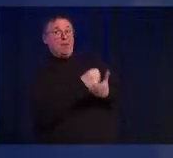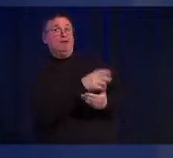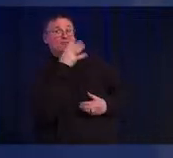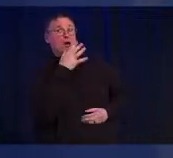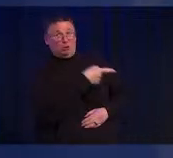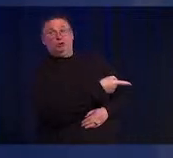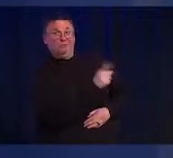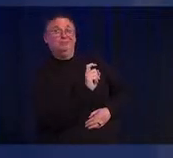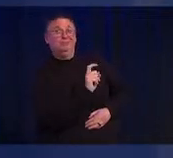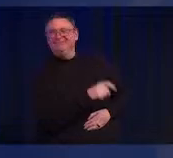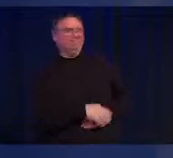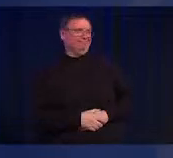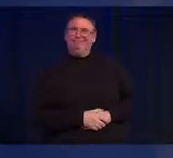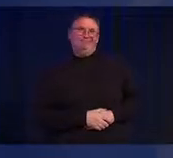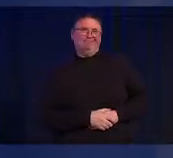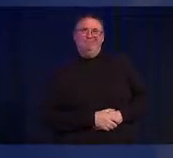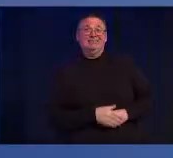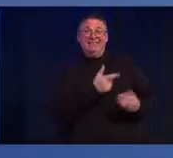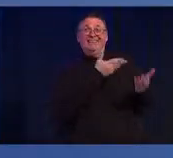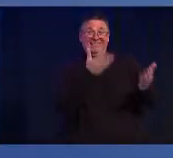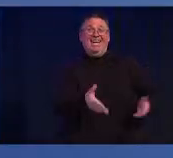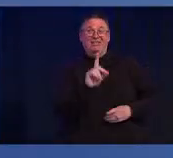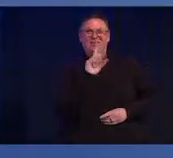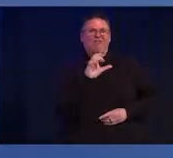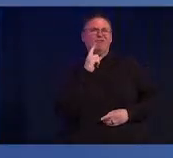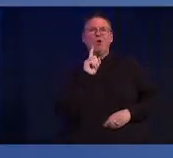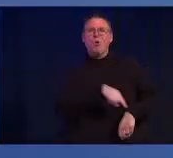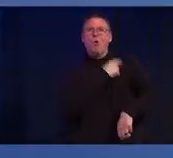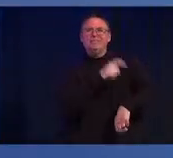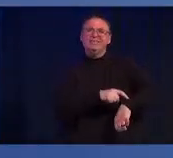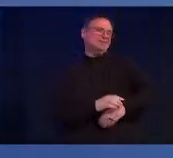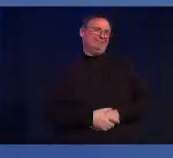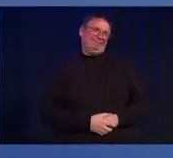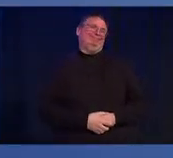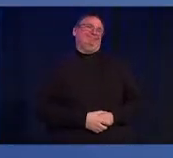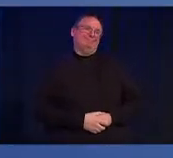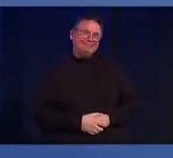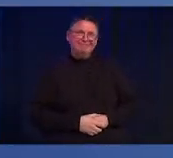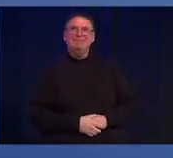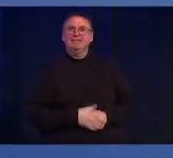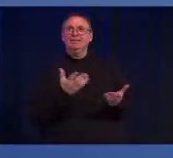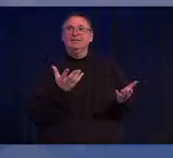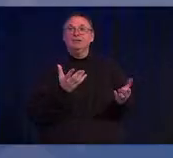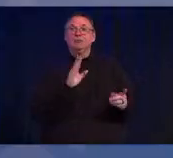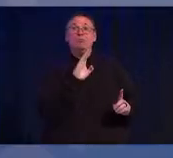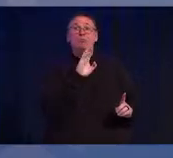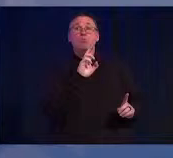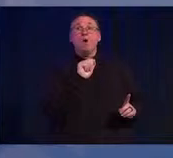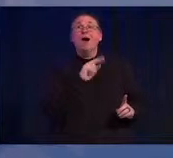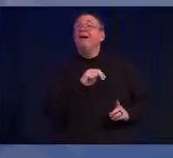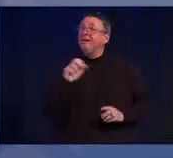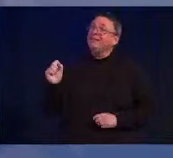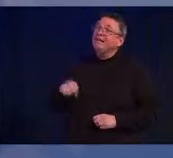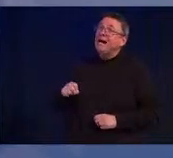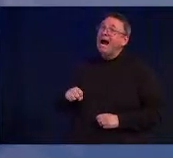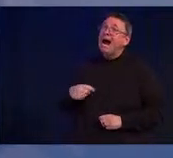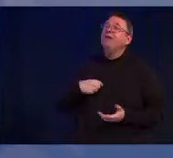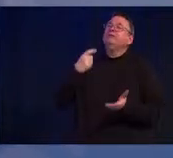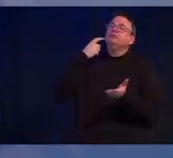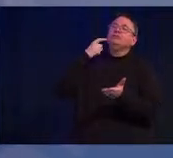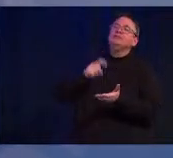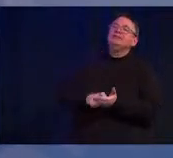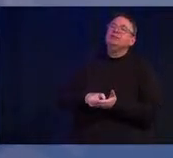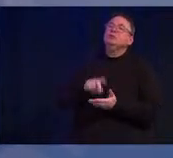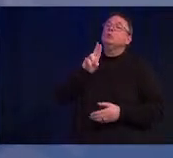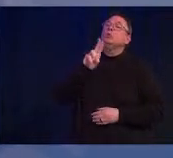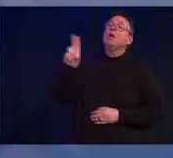insider for a long time. Mr. Braun, would you like to rebut? Acknowledged in the U.S. Senate by 2 different groups